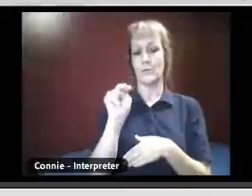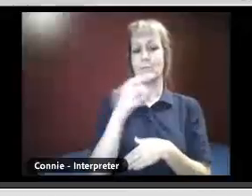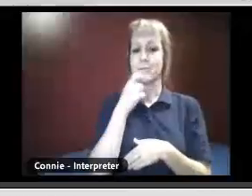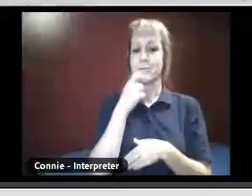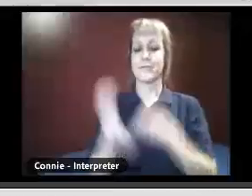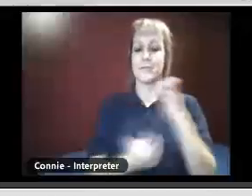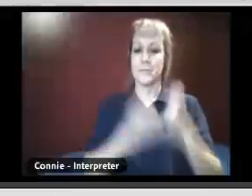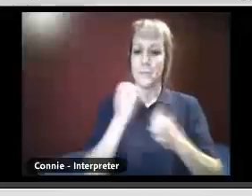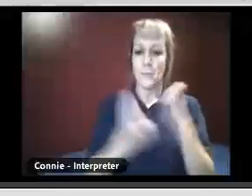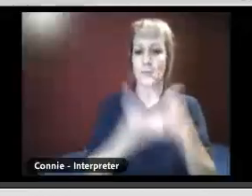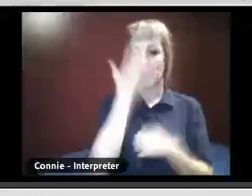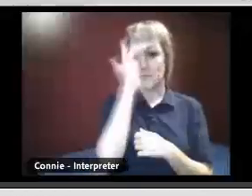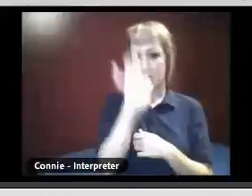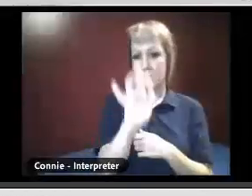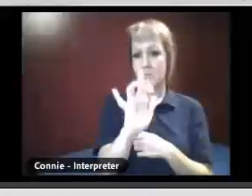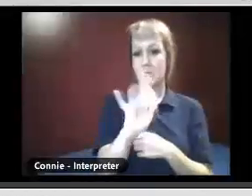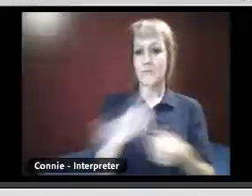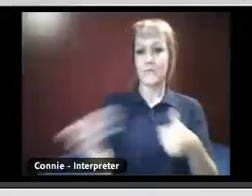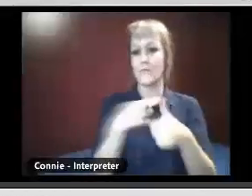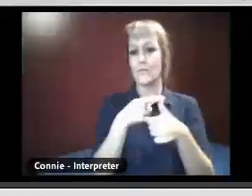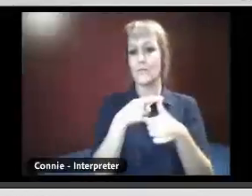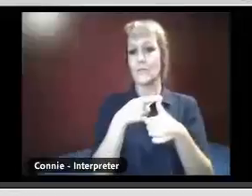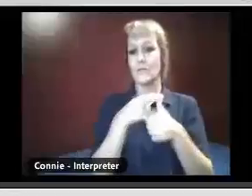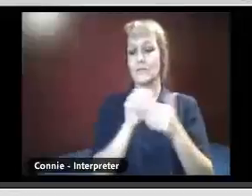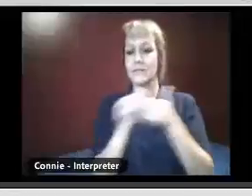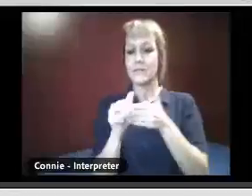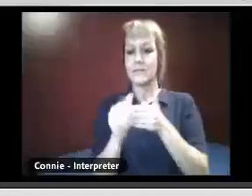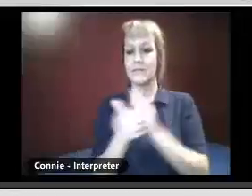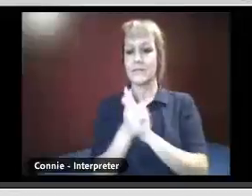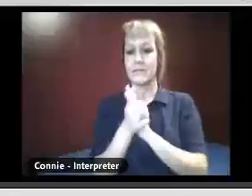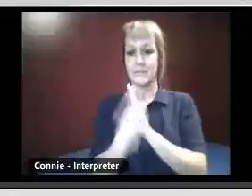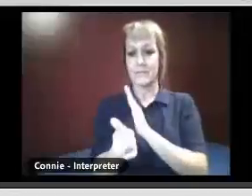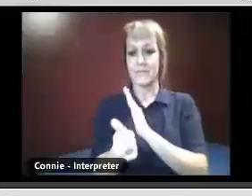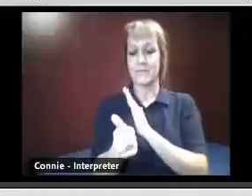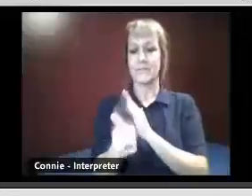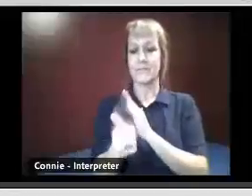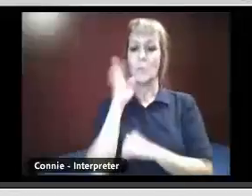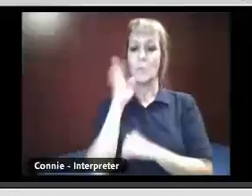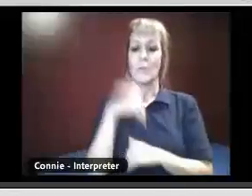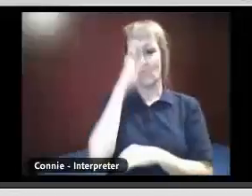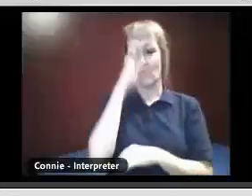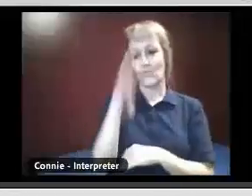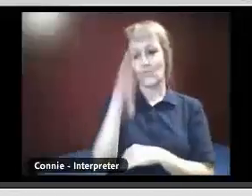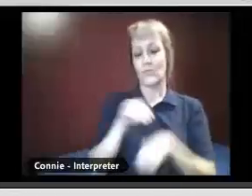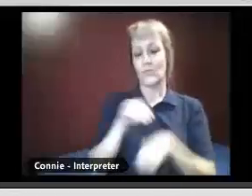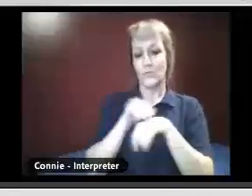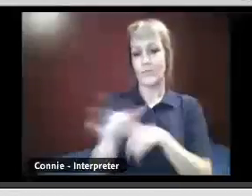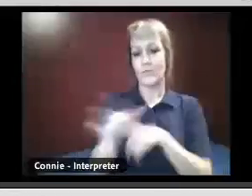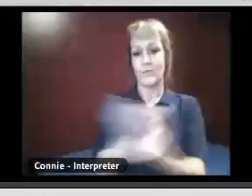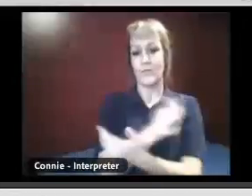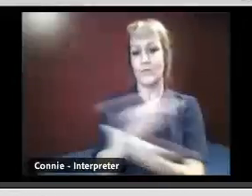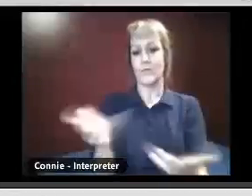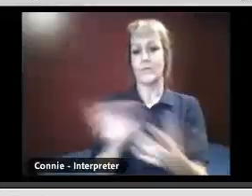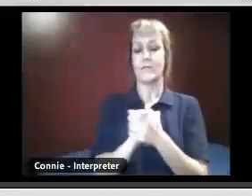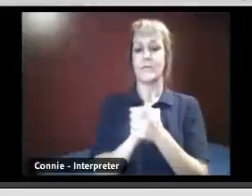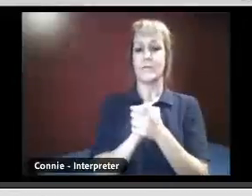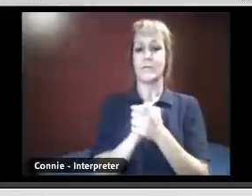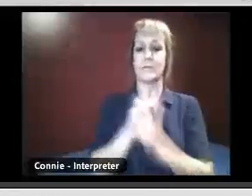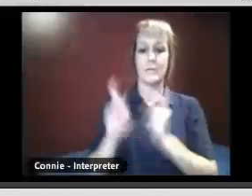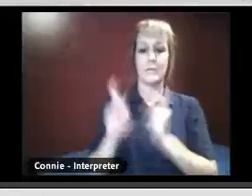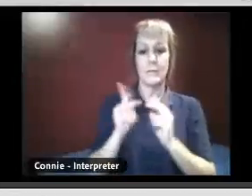emotional intelligence is the first of the leadership skills because it's going to have a direct effect upon everything else in getting people to